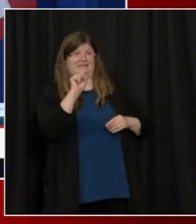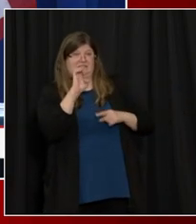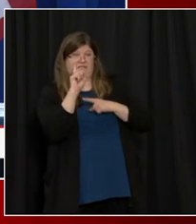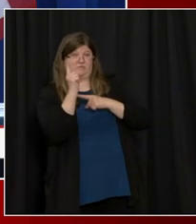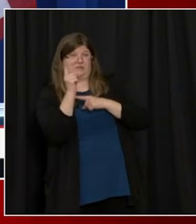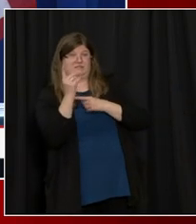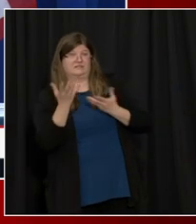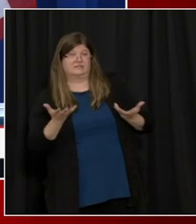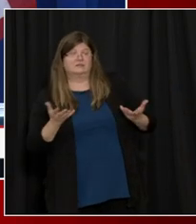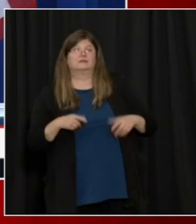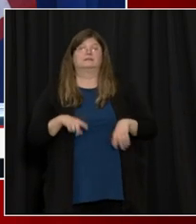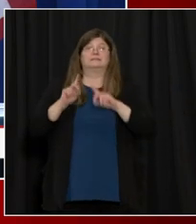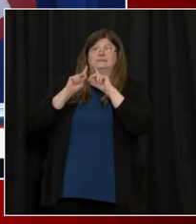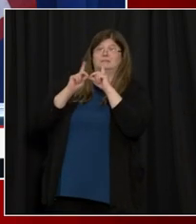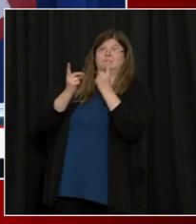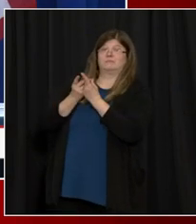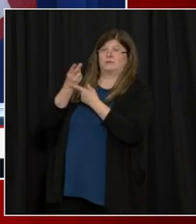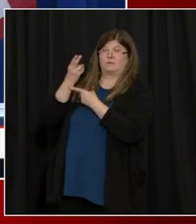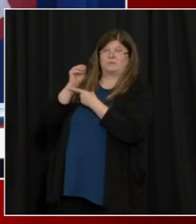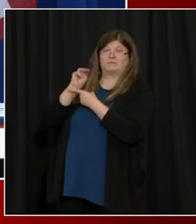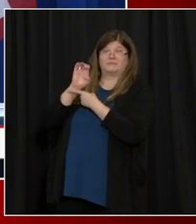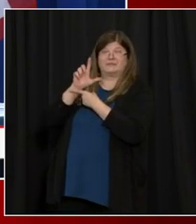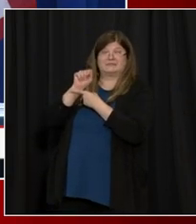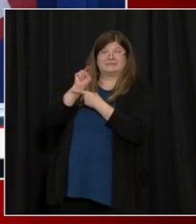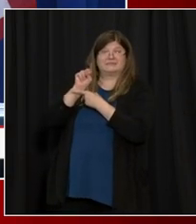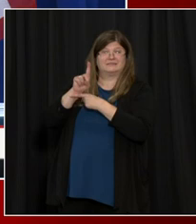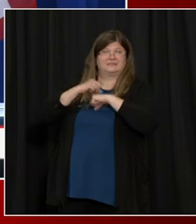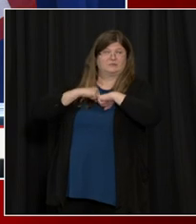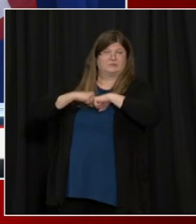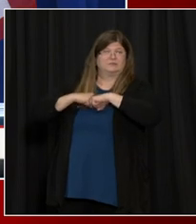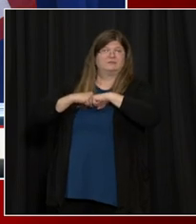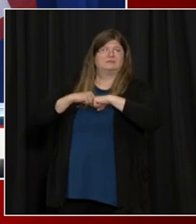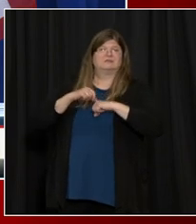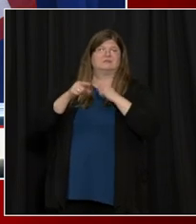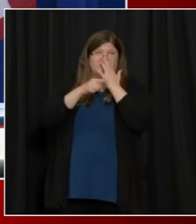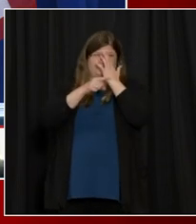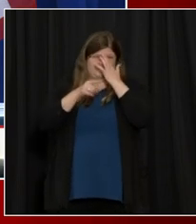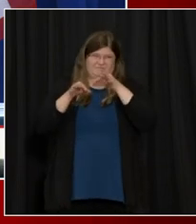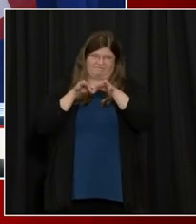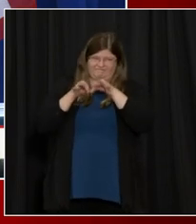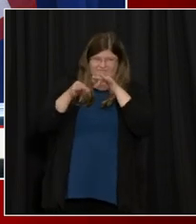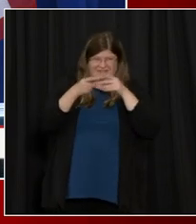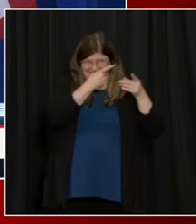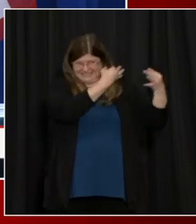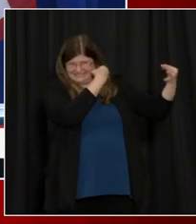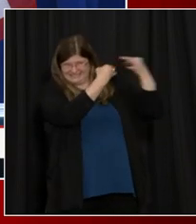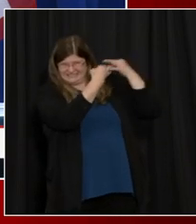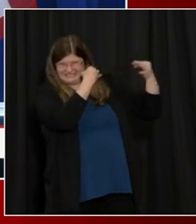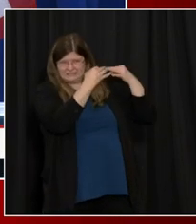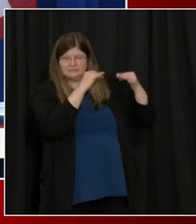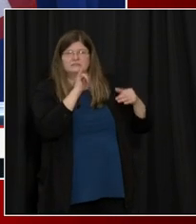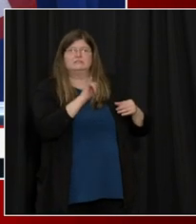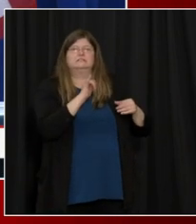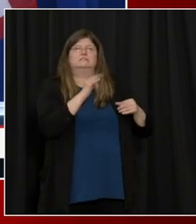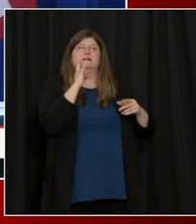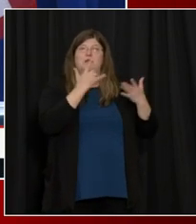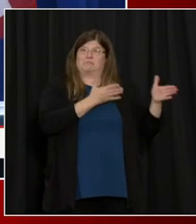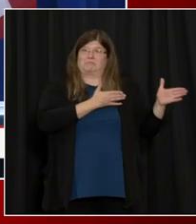Security gave me a briefing on their initial discussions about summer planning and heat emergency